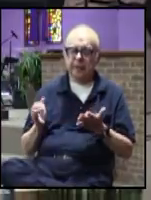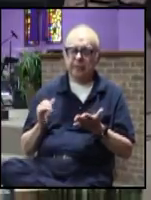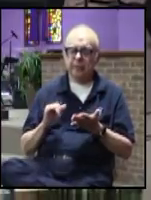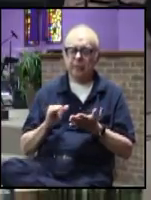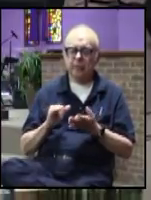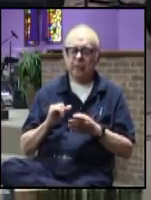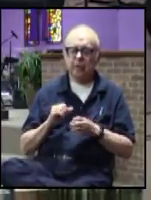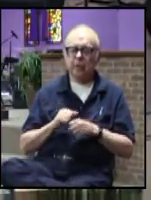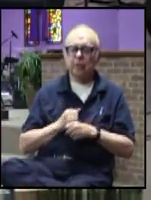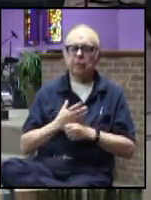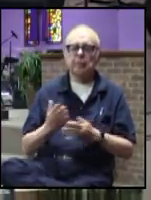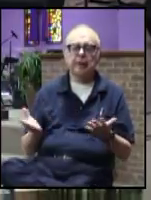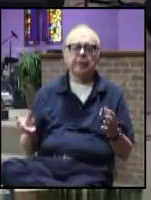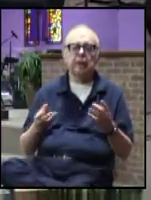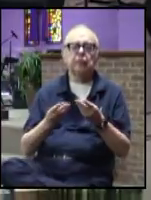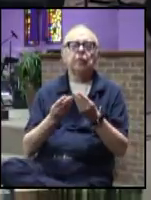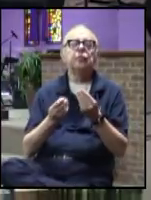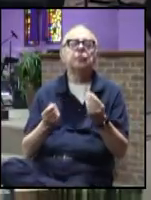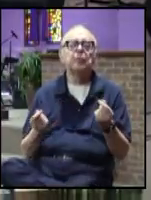smooth.